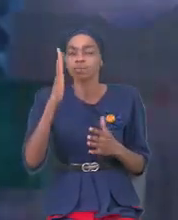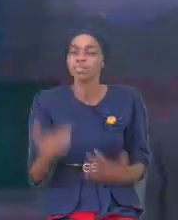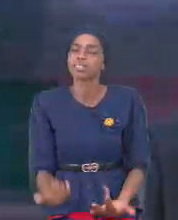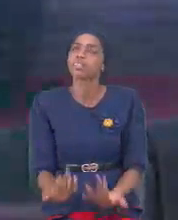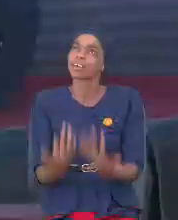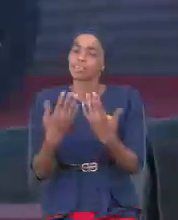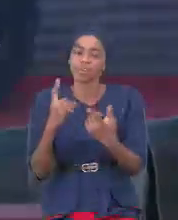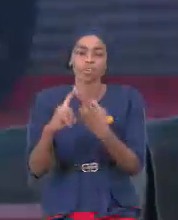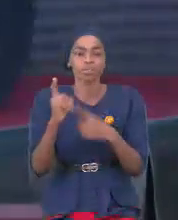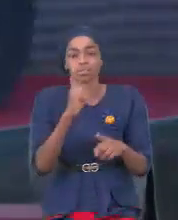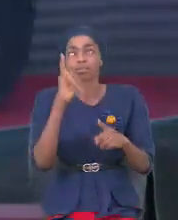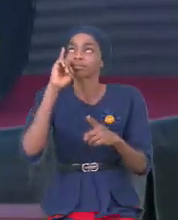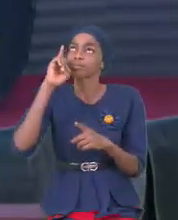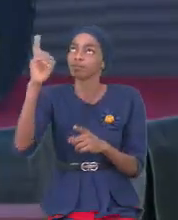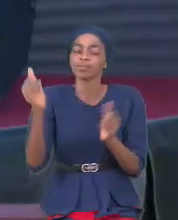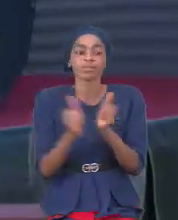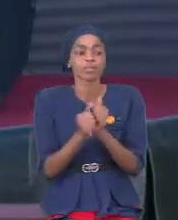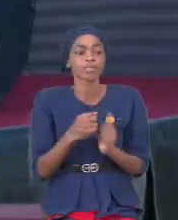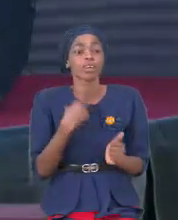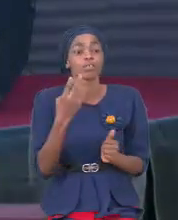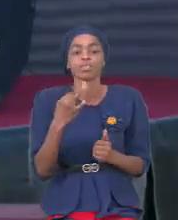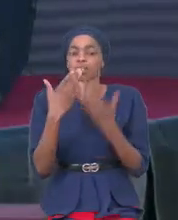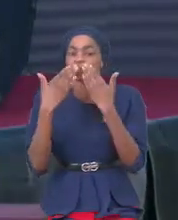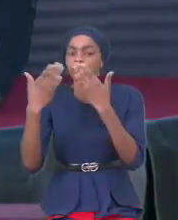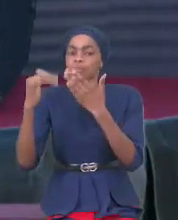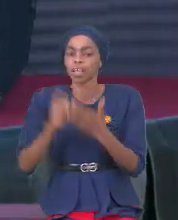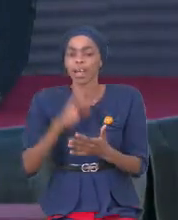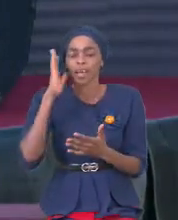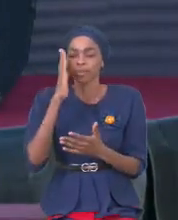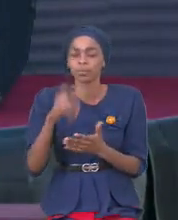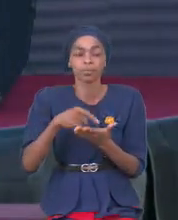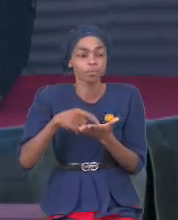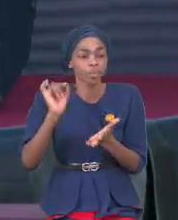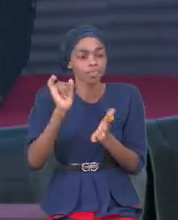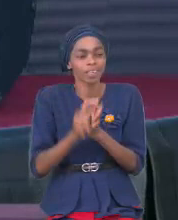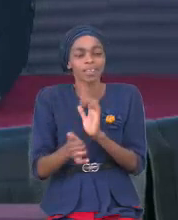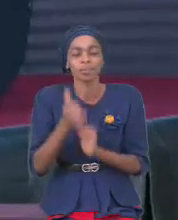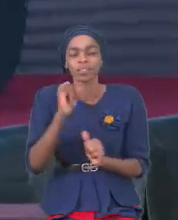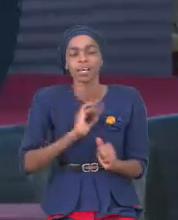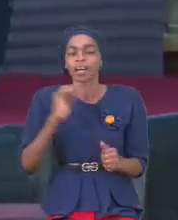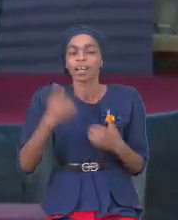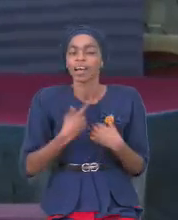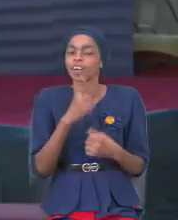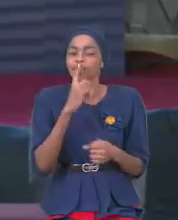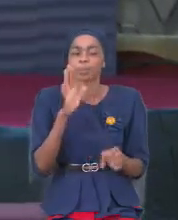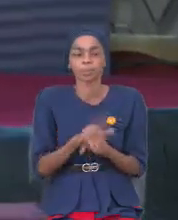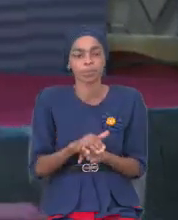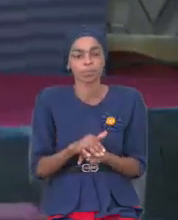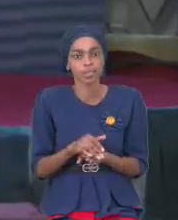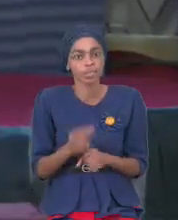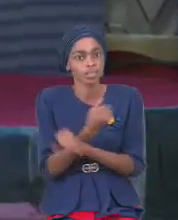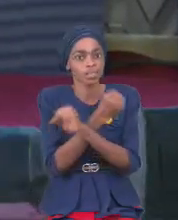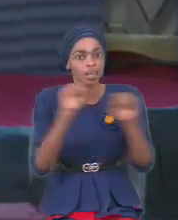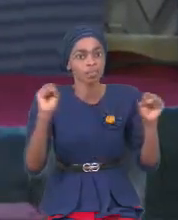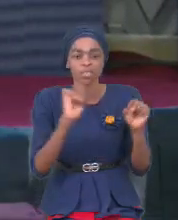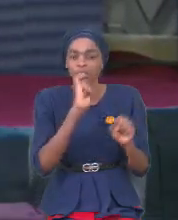pay that I have vowed. Salvation is of the Lord. Look at verse 10. In